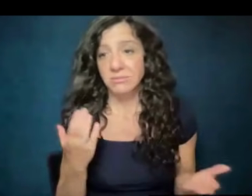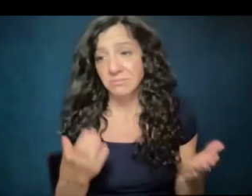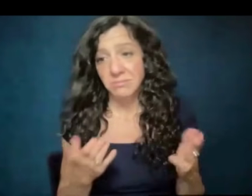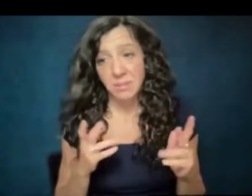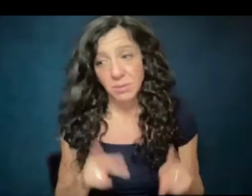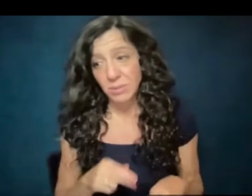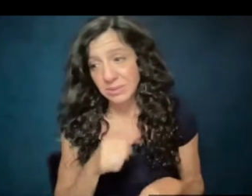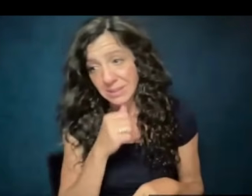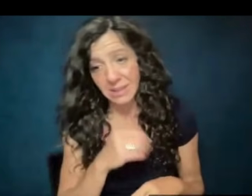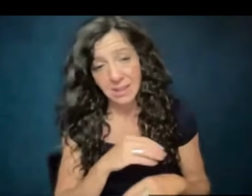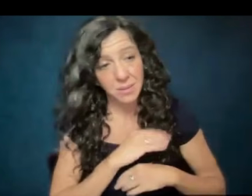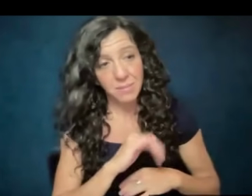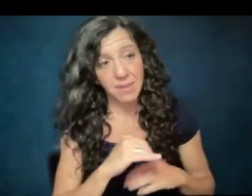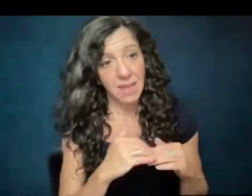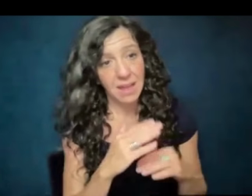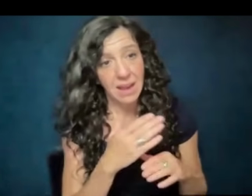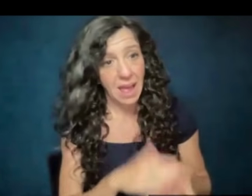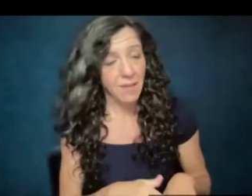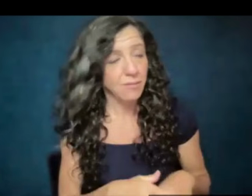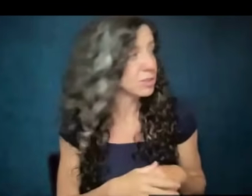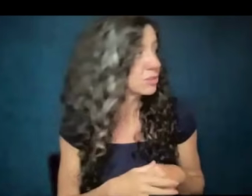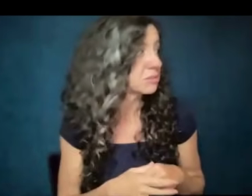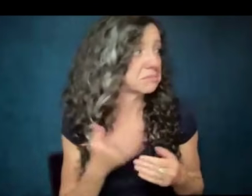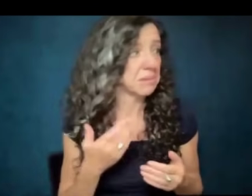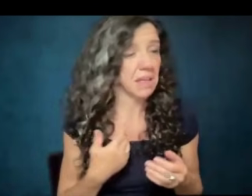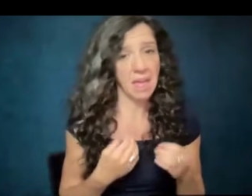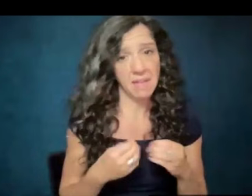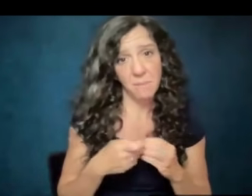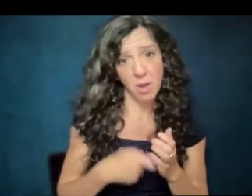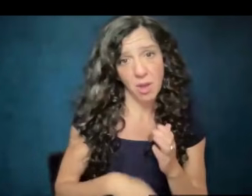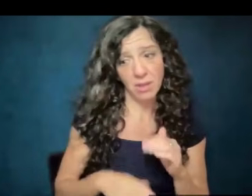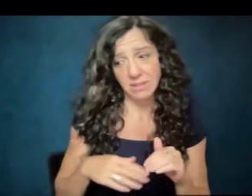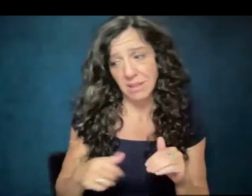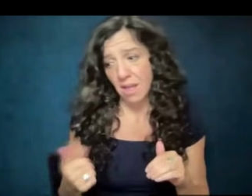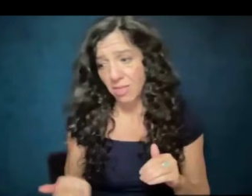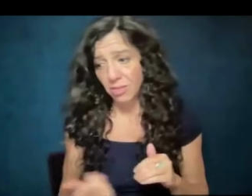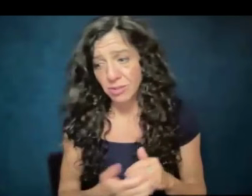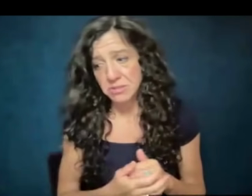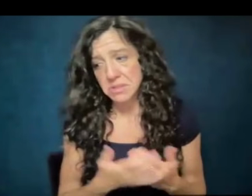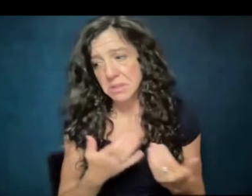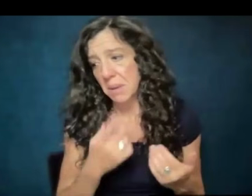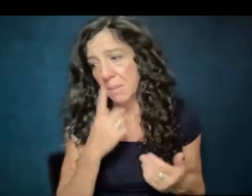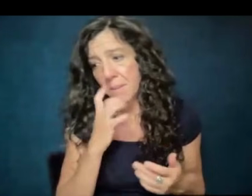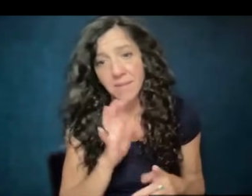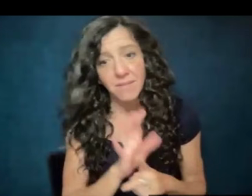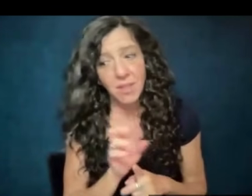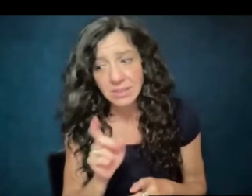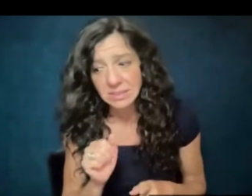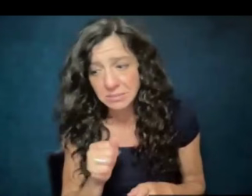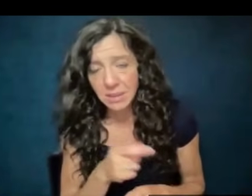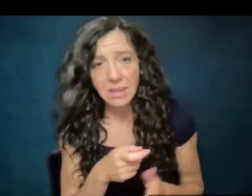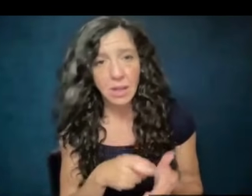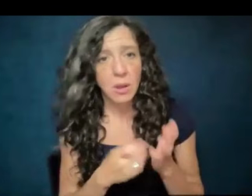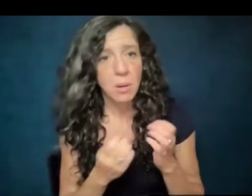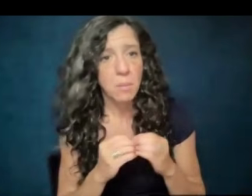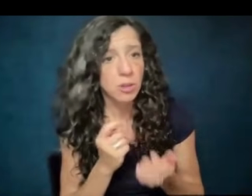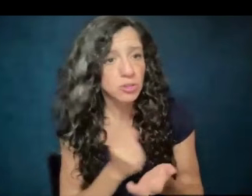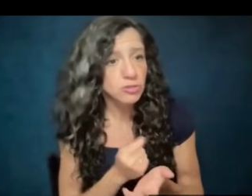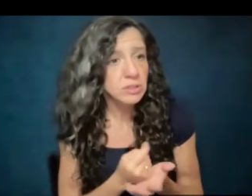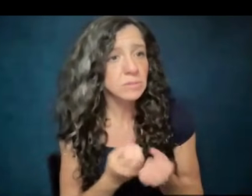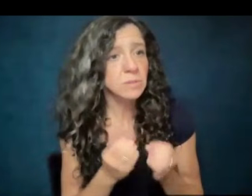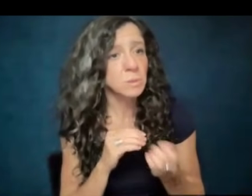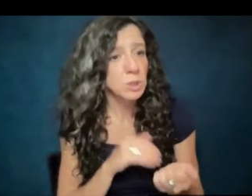that average, right? They may have more costs than the average person. Because of their disability, they require more treatment,